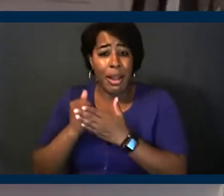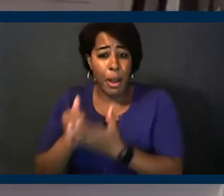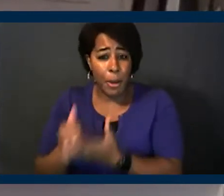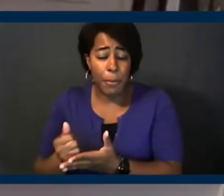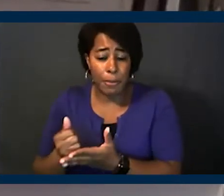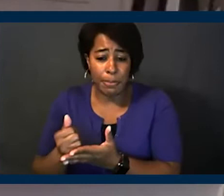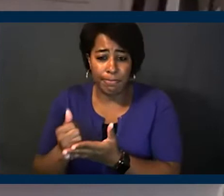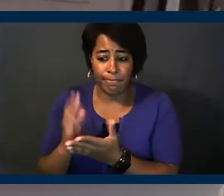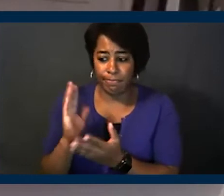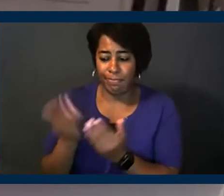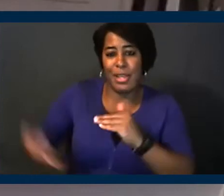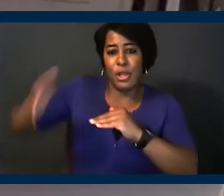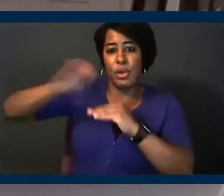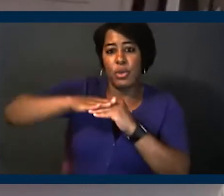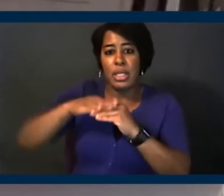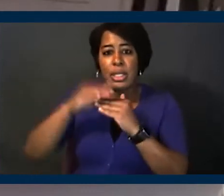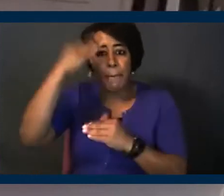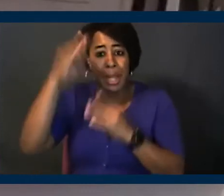any bright spots where that is happening?